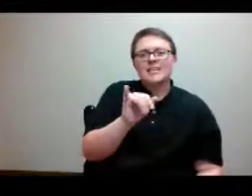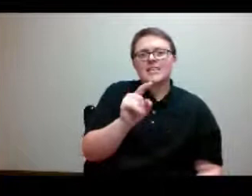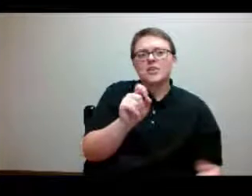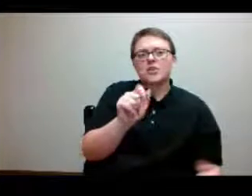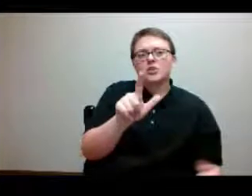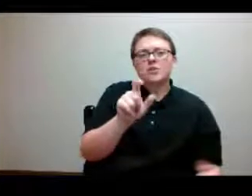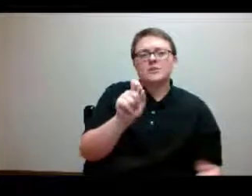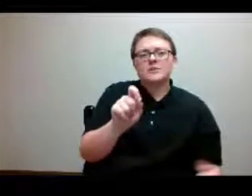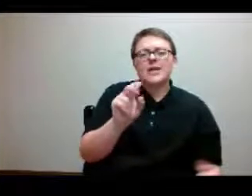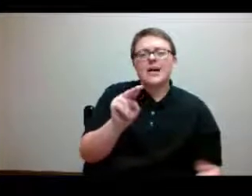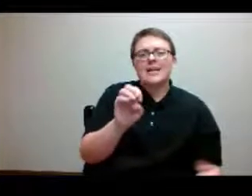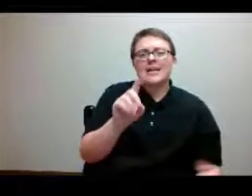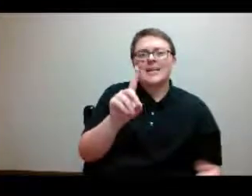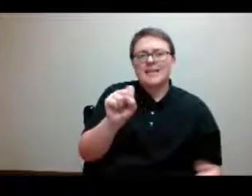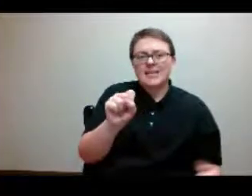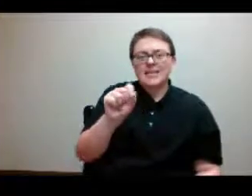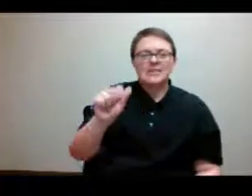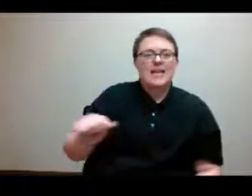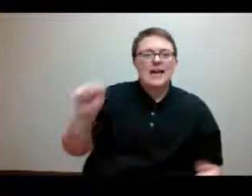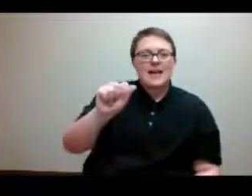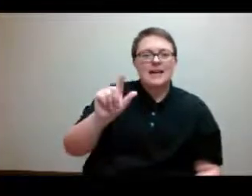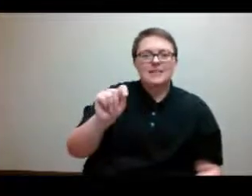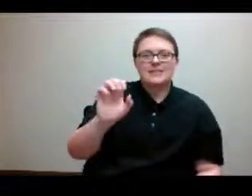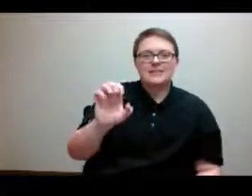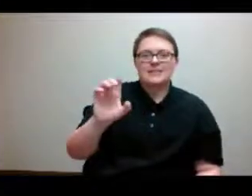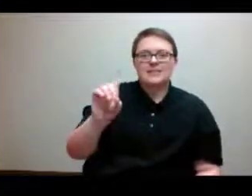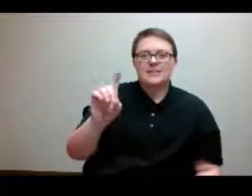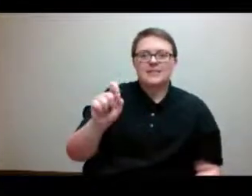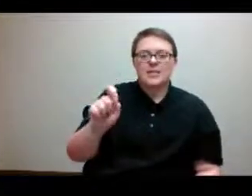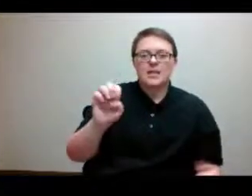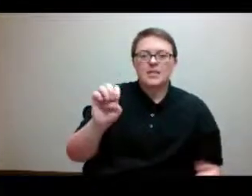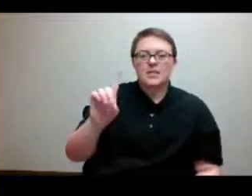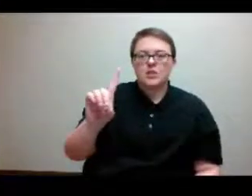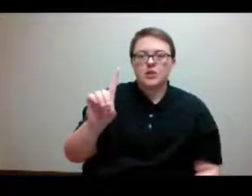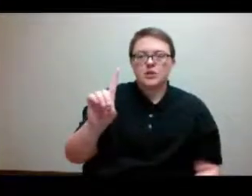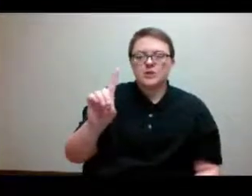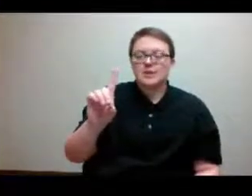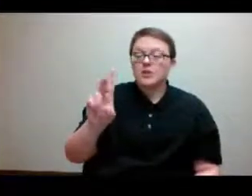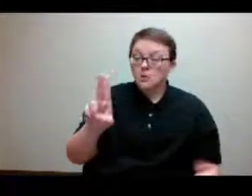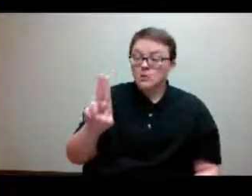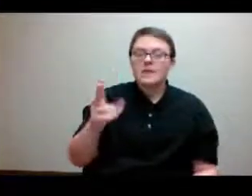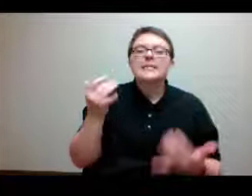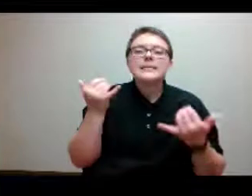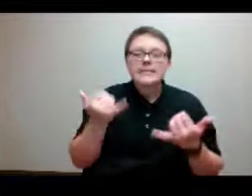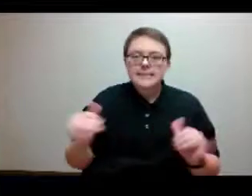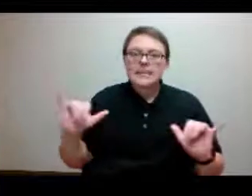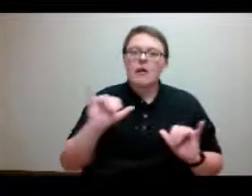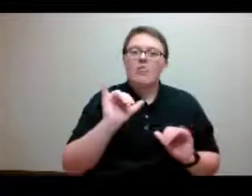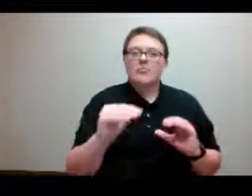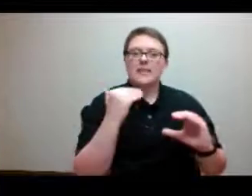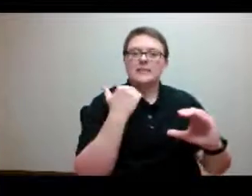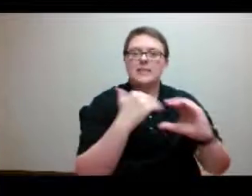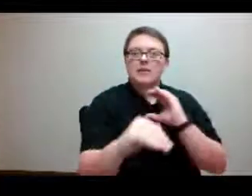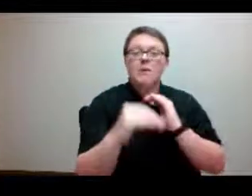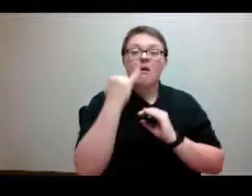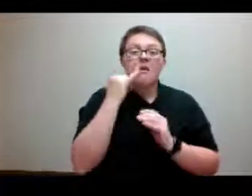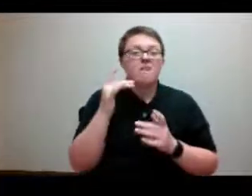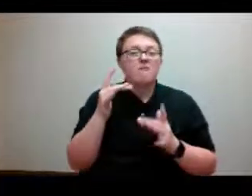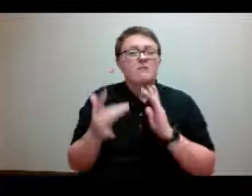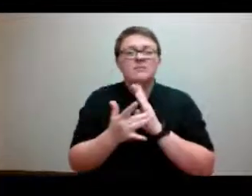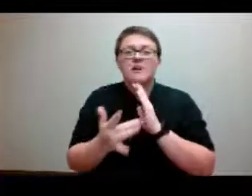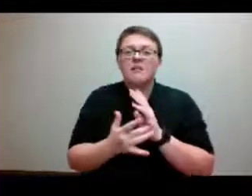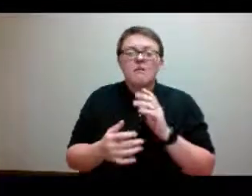digital.needs@tccd.edu is still the mechanism to get technical assistance. If you run into technical problems with your